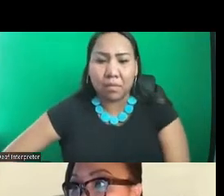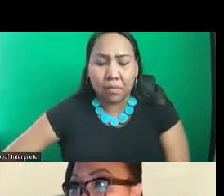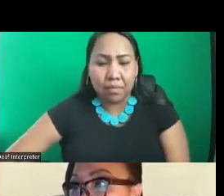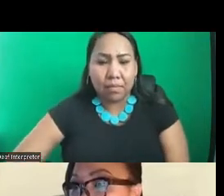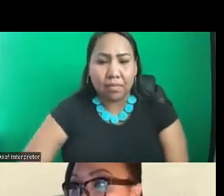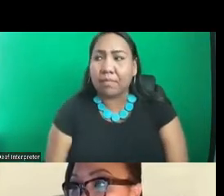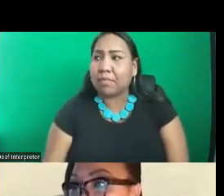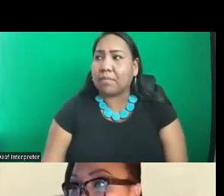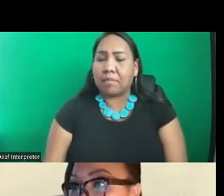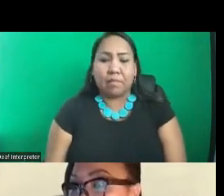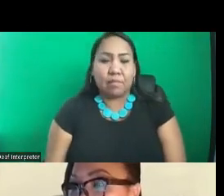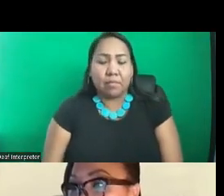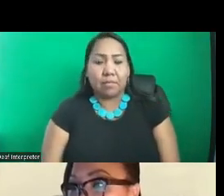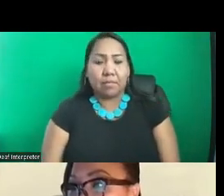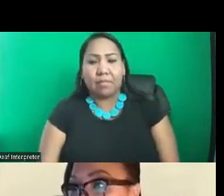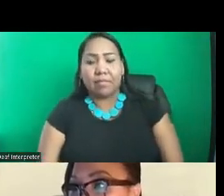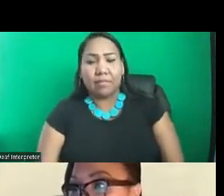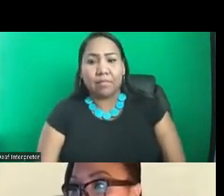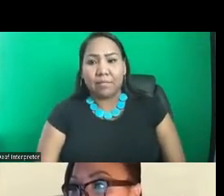slide, please.